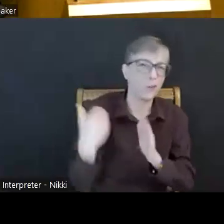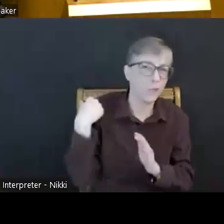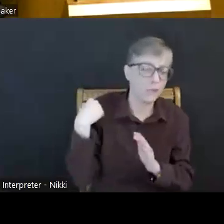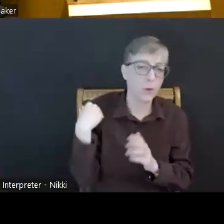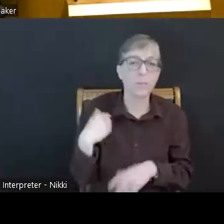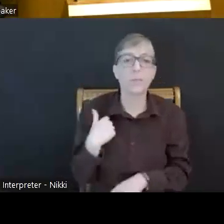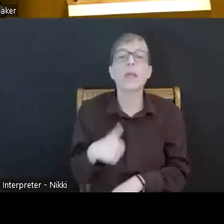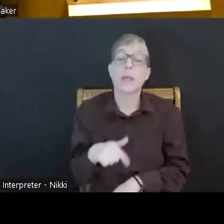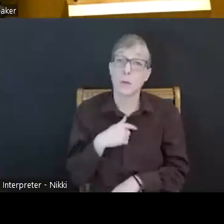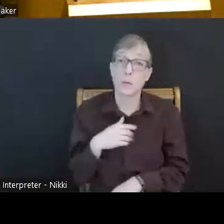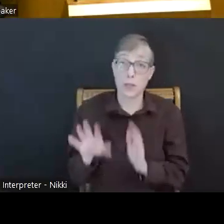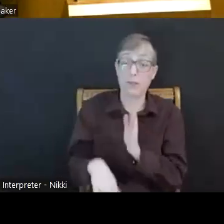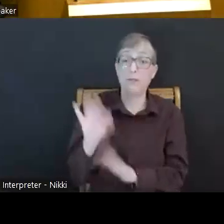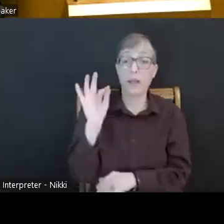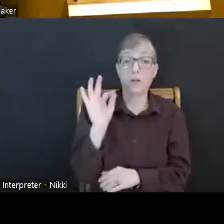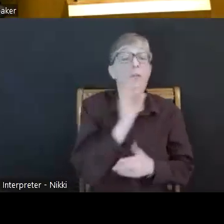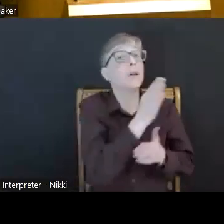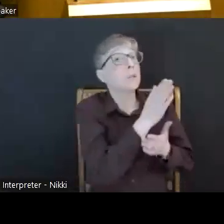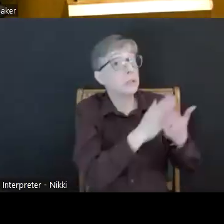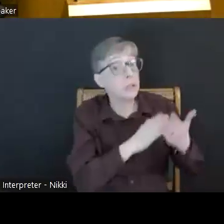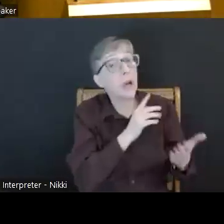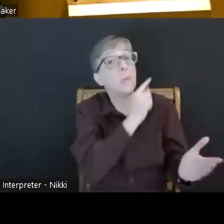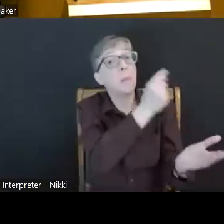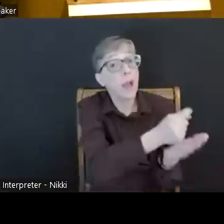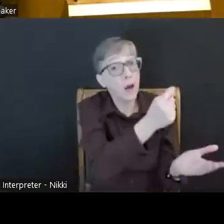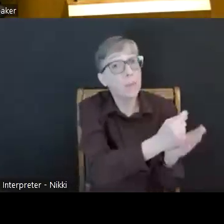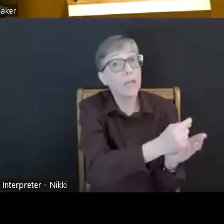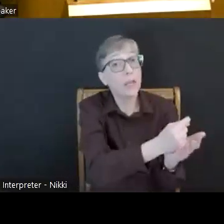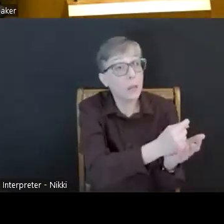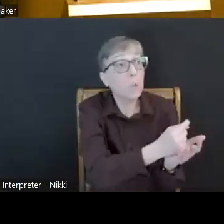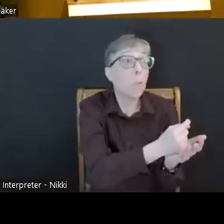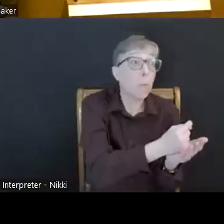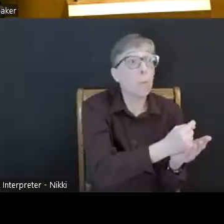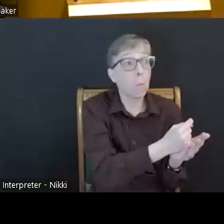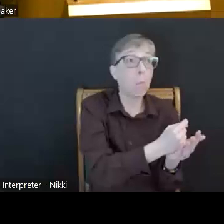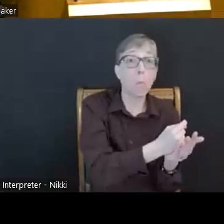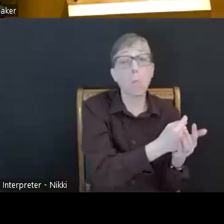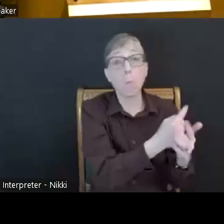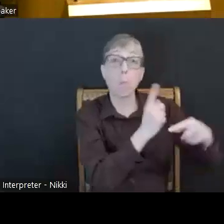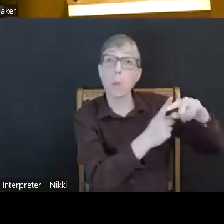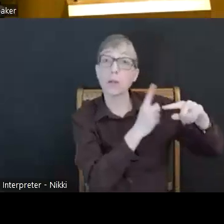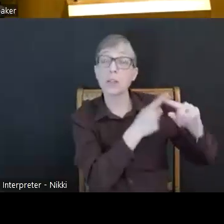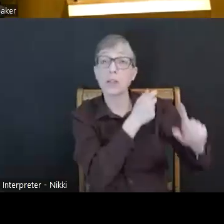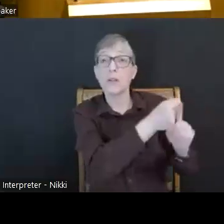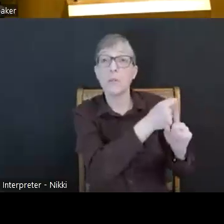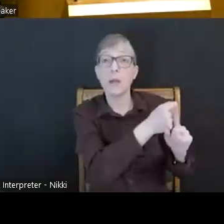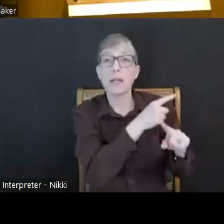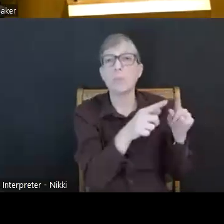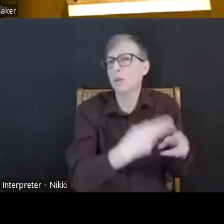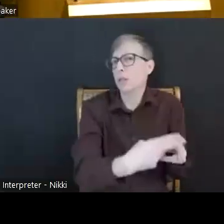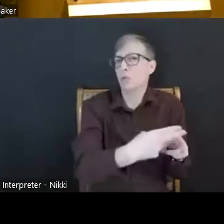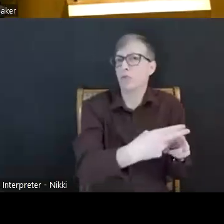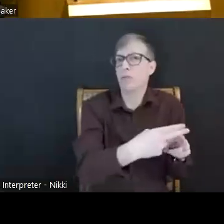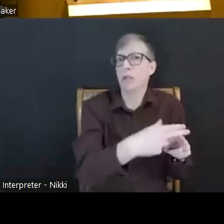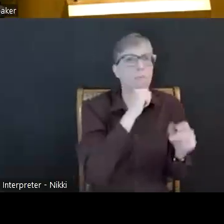some of these interventions do show positive effects. But often what happens is they might only last for, you know, 2 months, but not 6